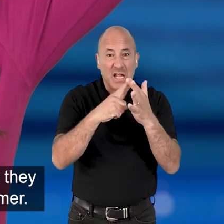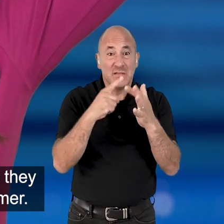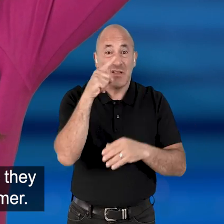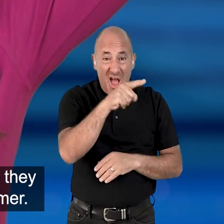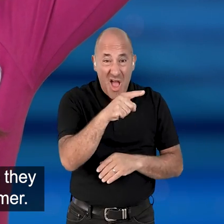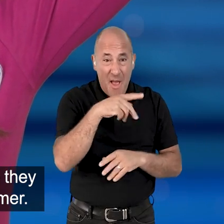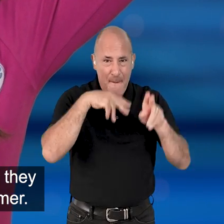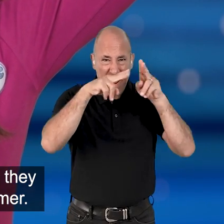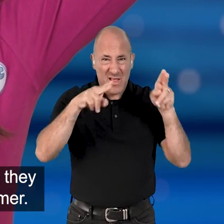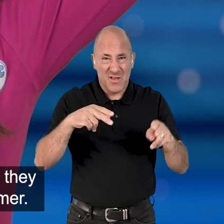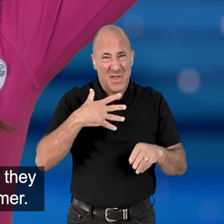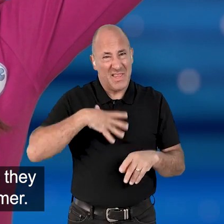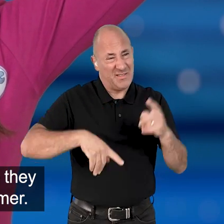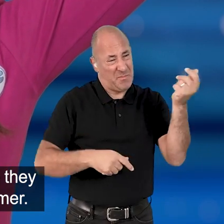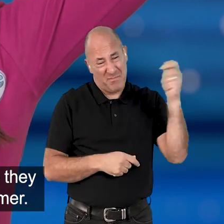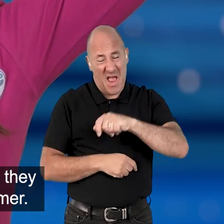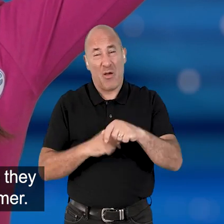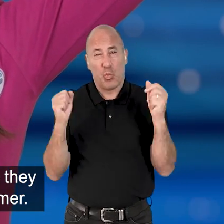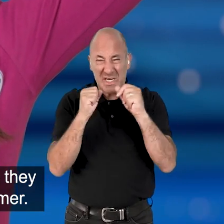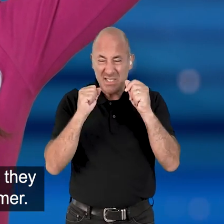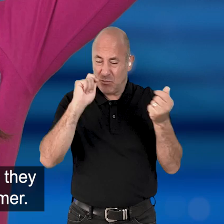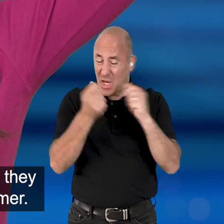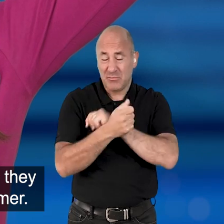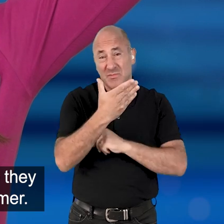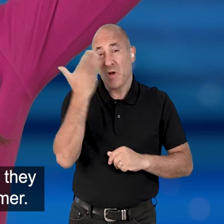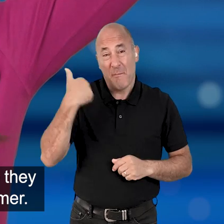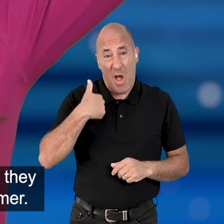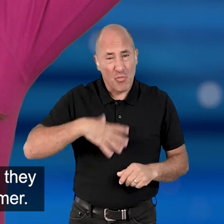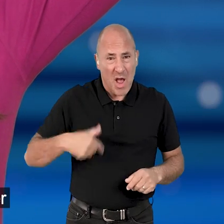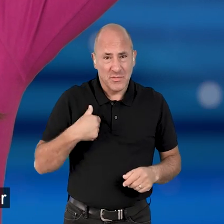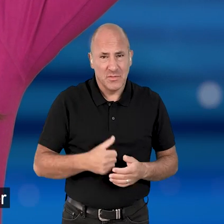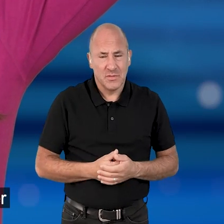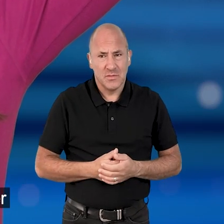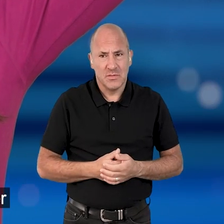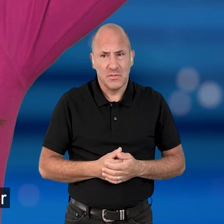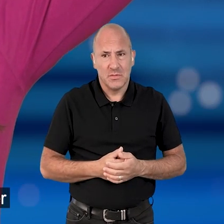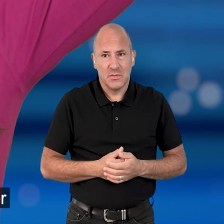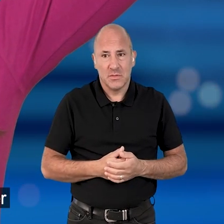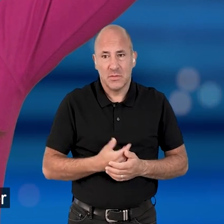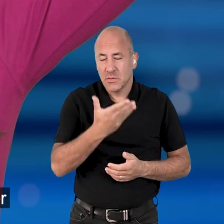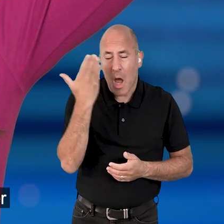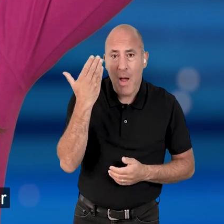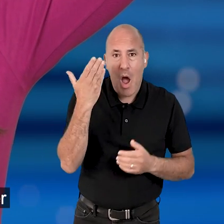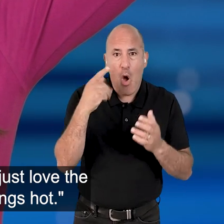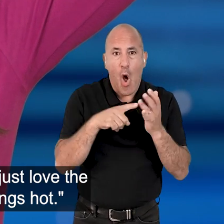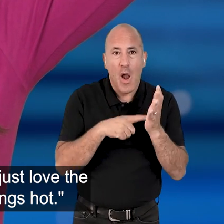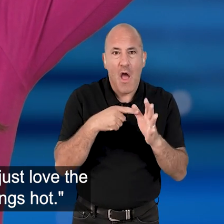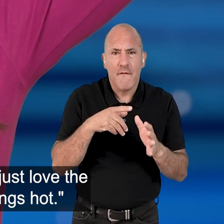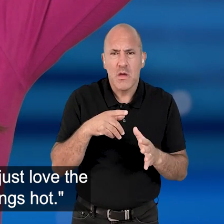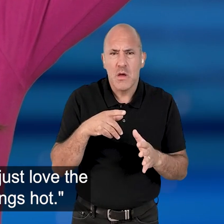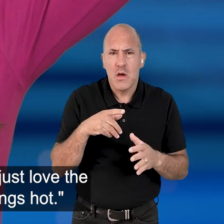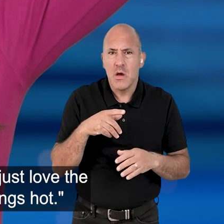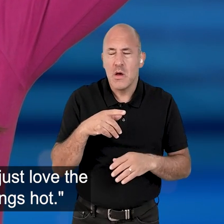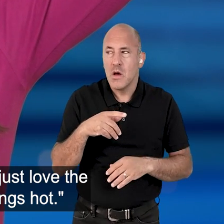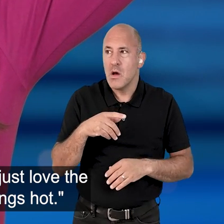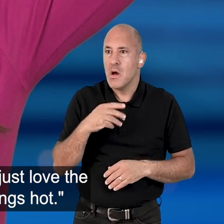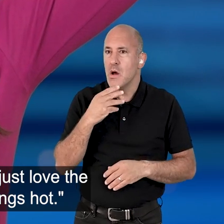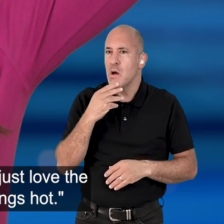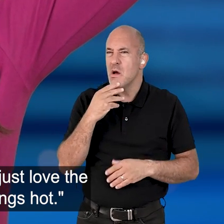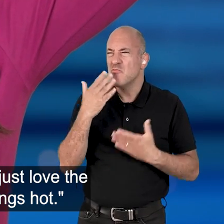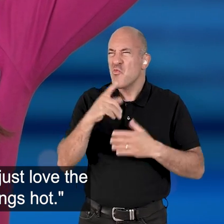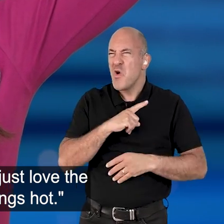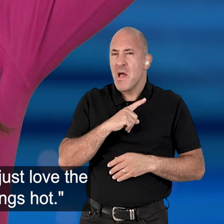Elsa is hiding in her palace because they need her to bring back summer. At the mention of summer, Olaf says, I